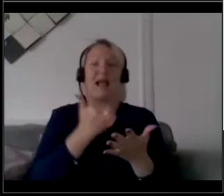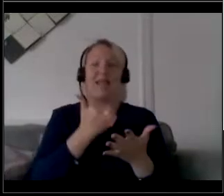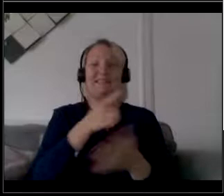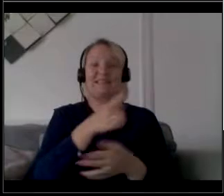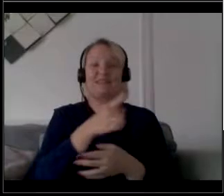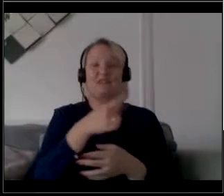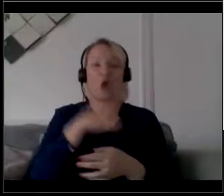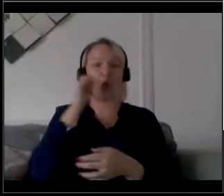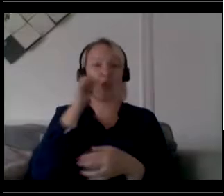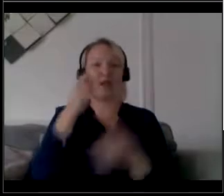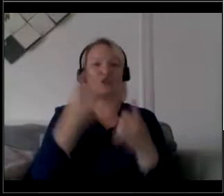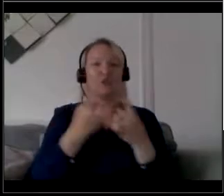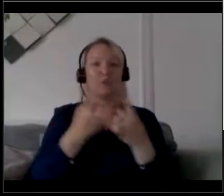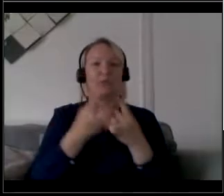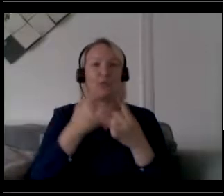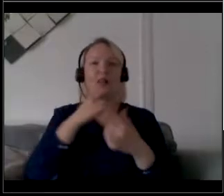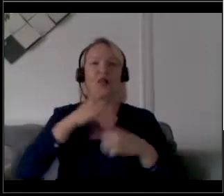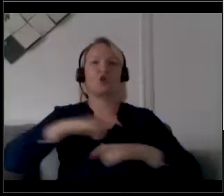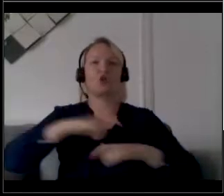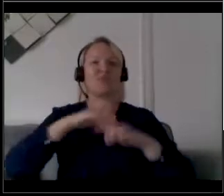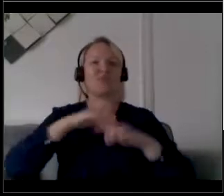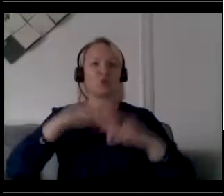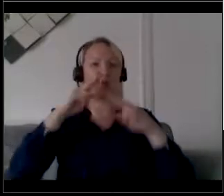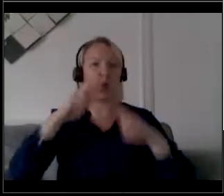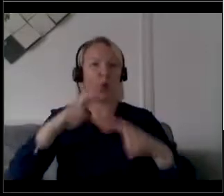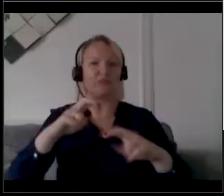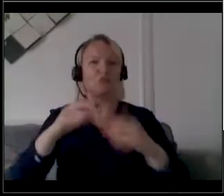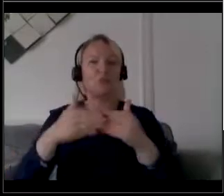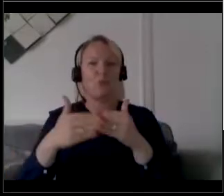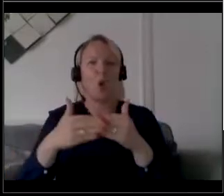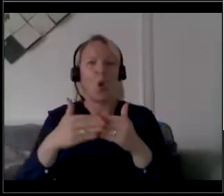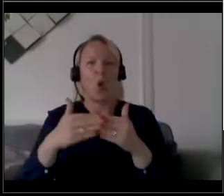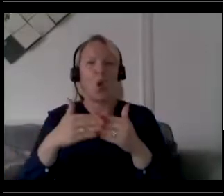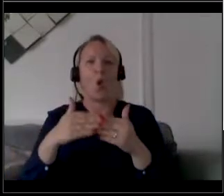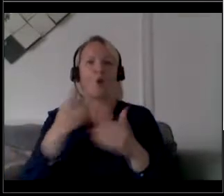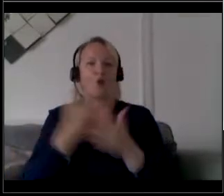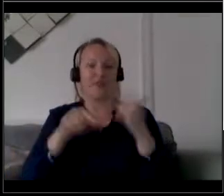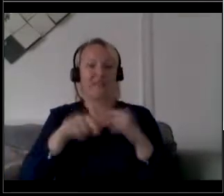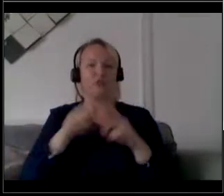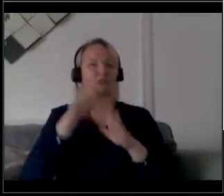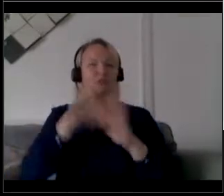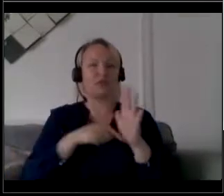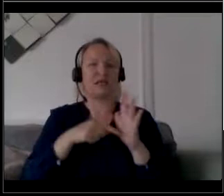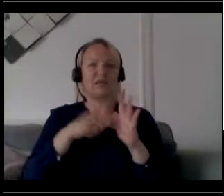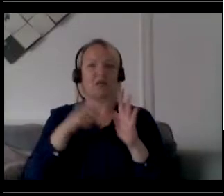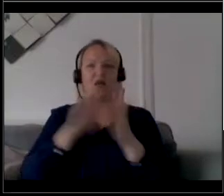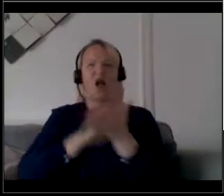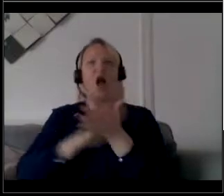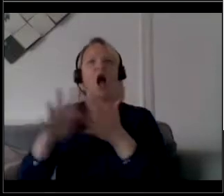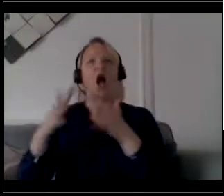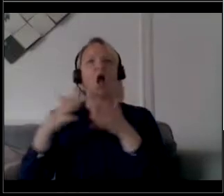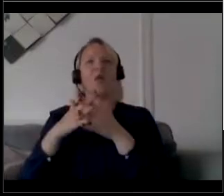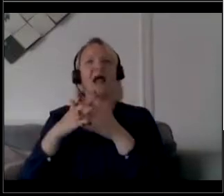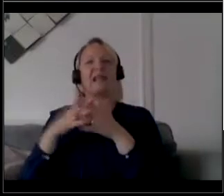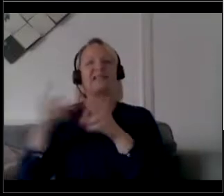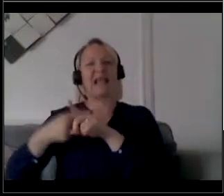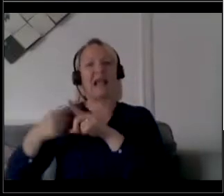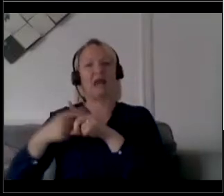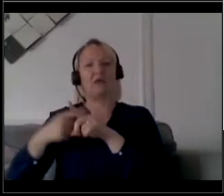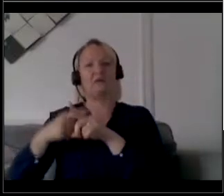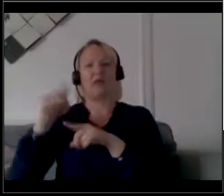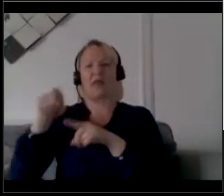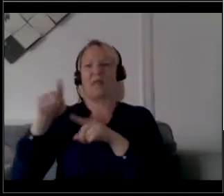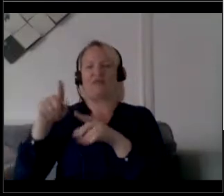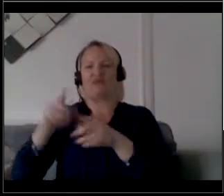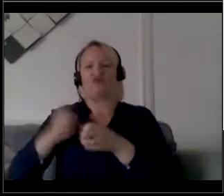that this is something that we're going to continue to look at, not just on this project, but across Highways England. We have just released our carbon strategy,